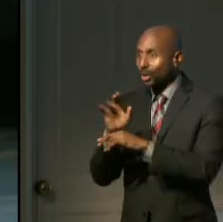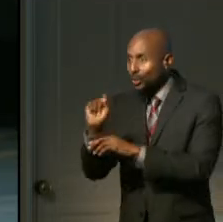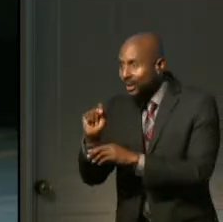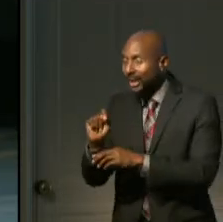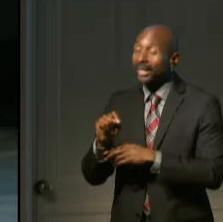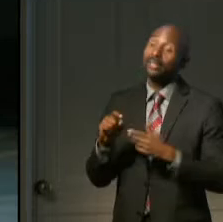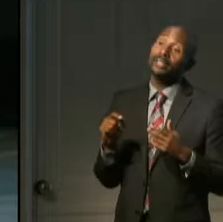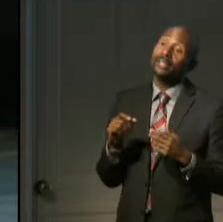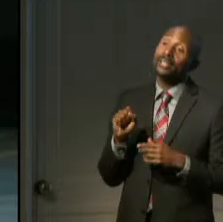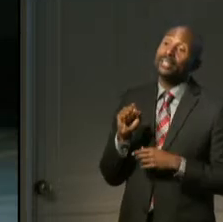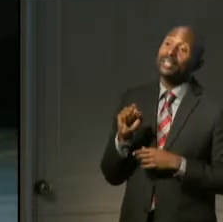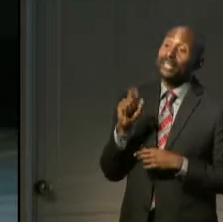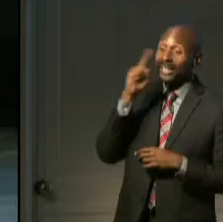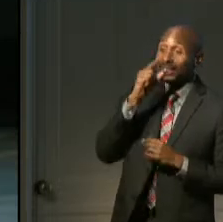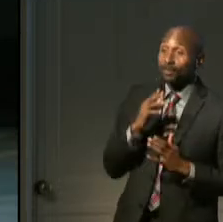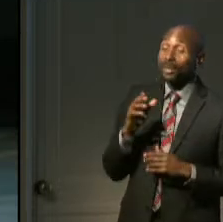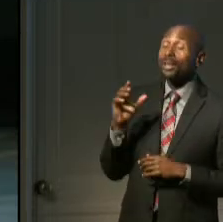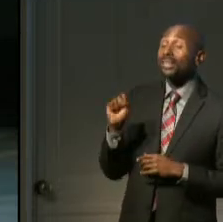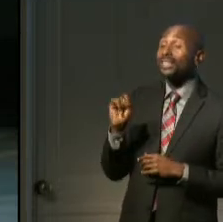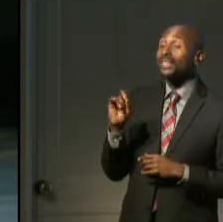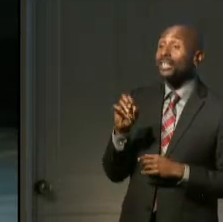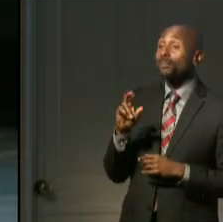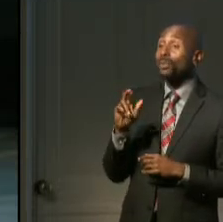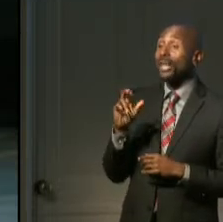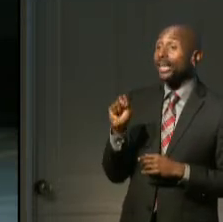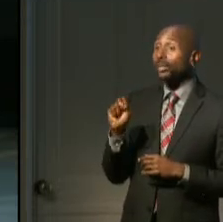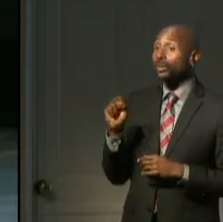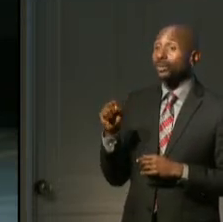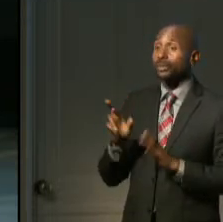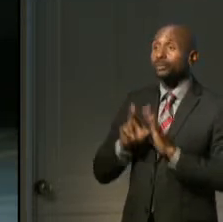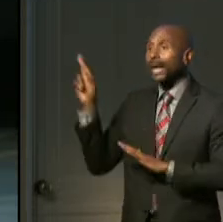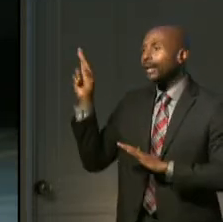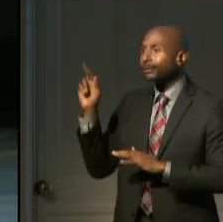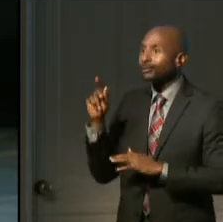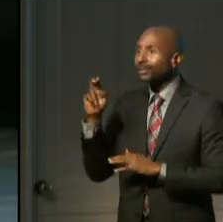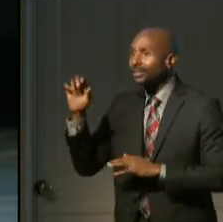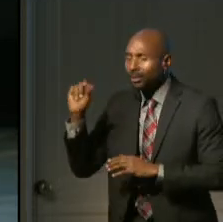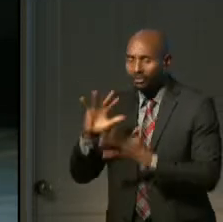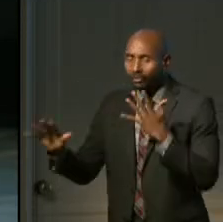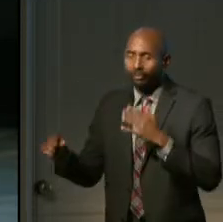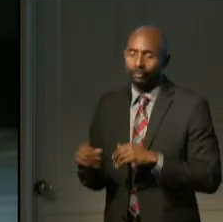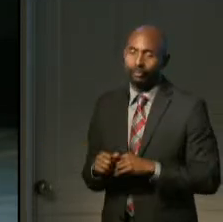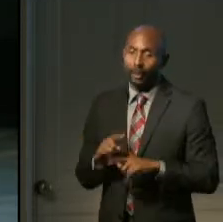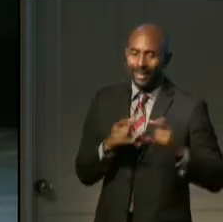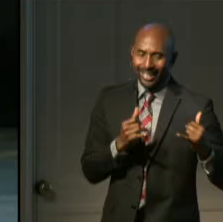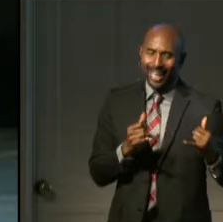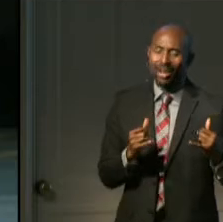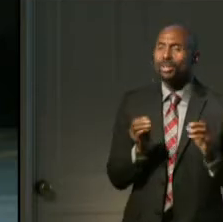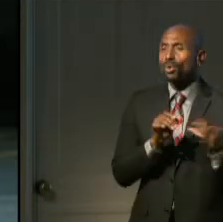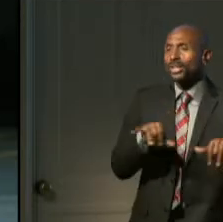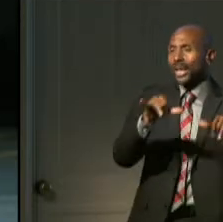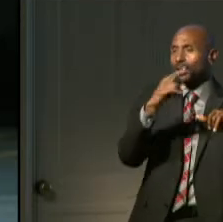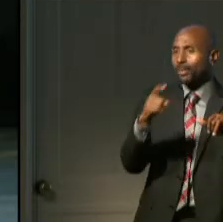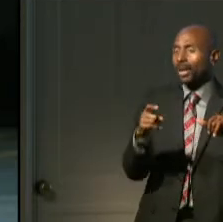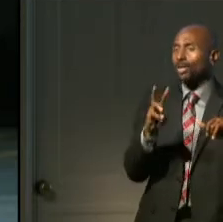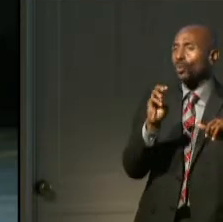these things. We have some benefits now to the fact that digital data is much more standardized because it's being shared across the